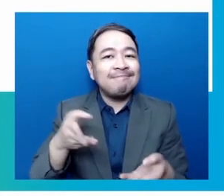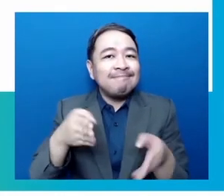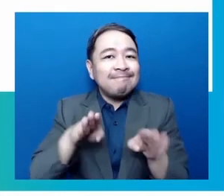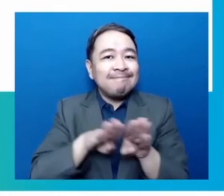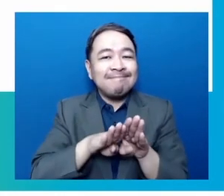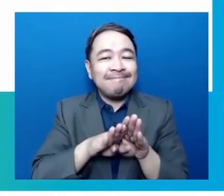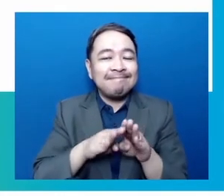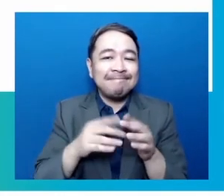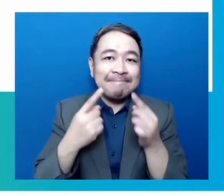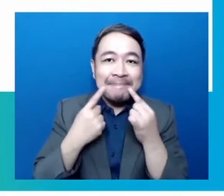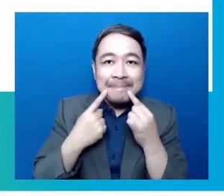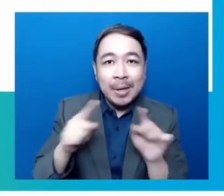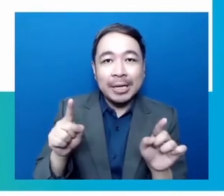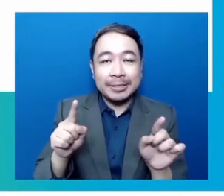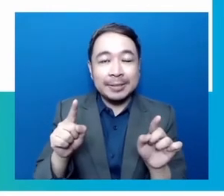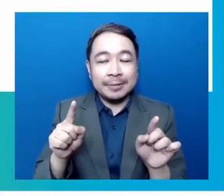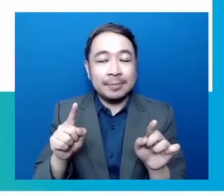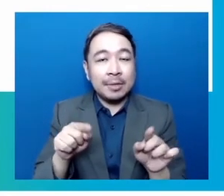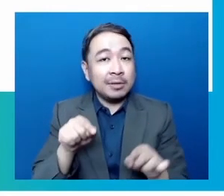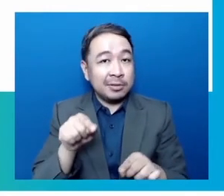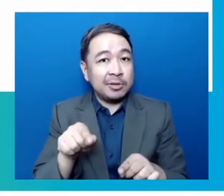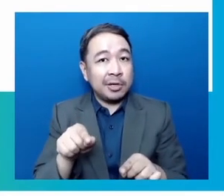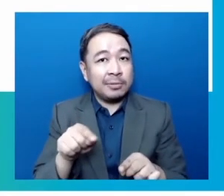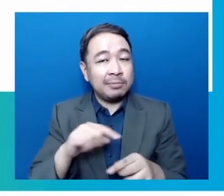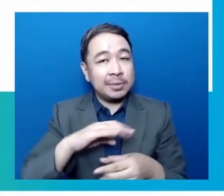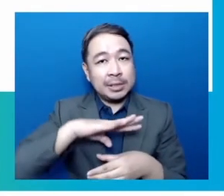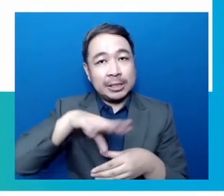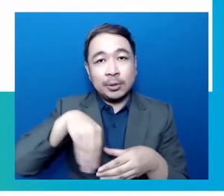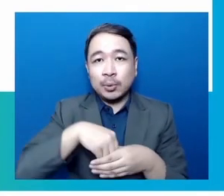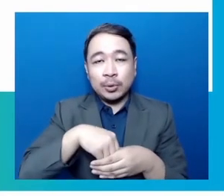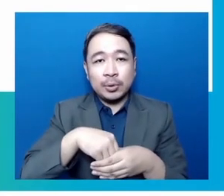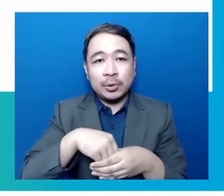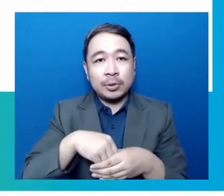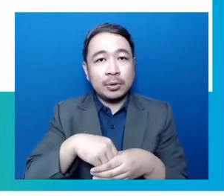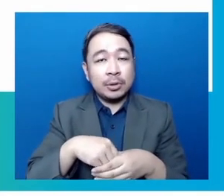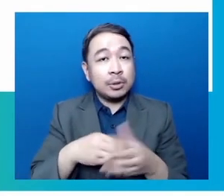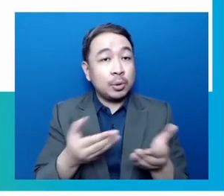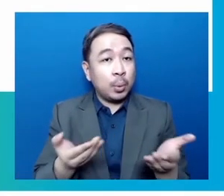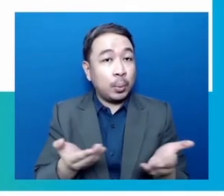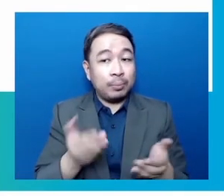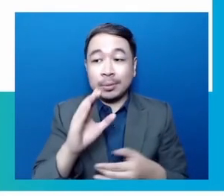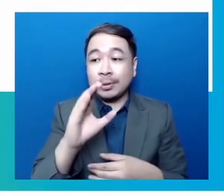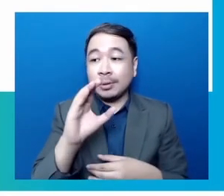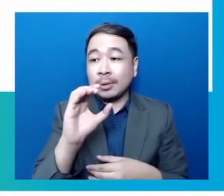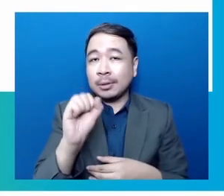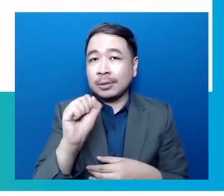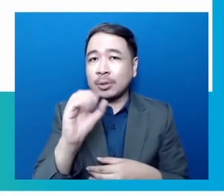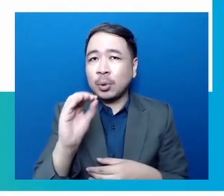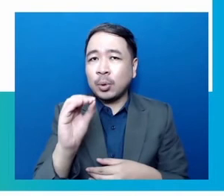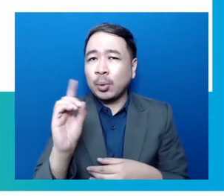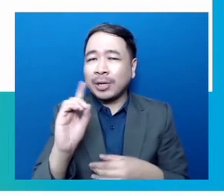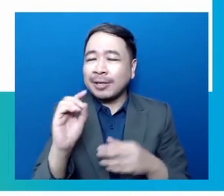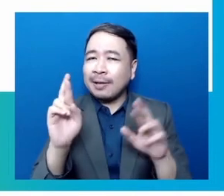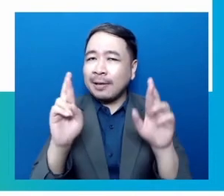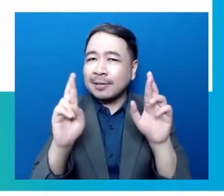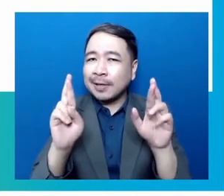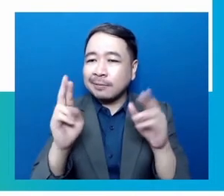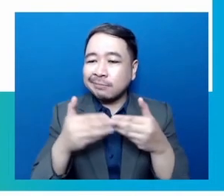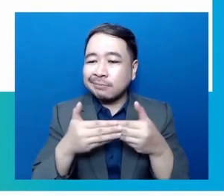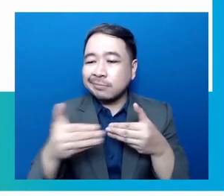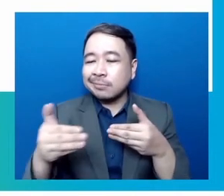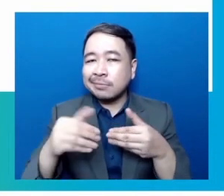And also perhaps in that to include what we as CSOs can expect in the rest of the process of reviewing